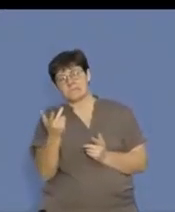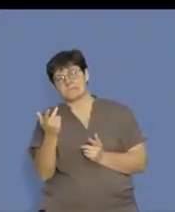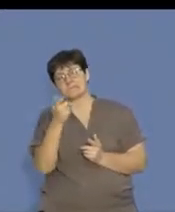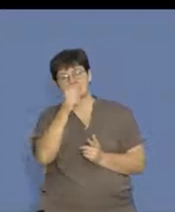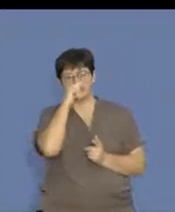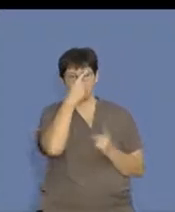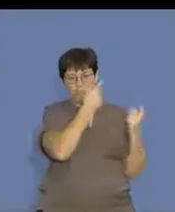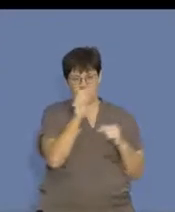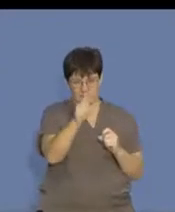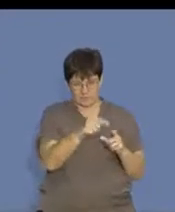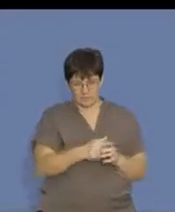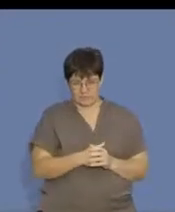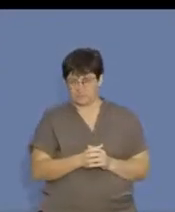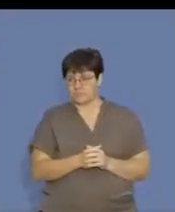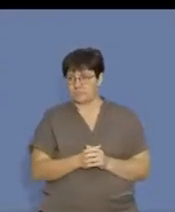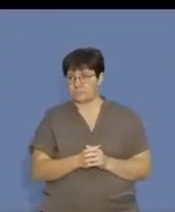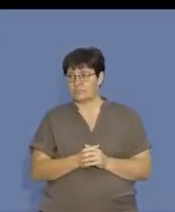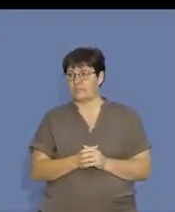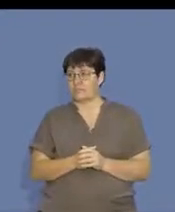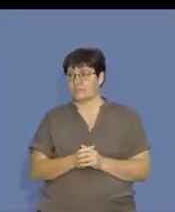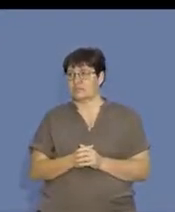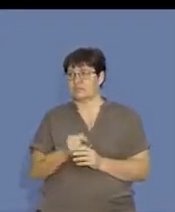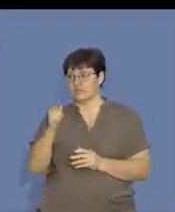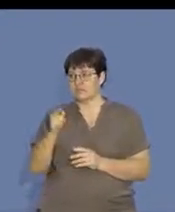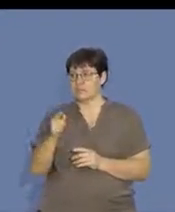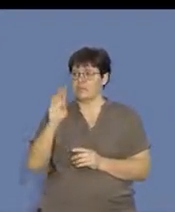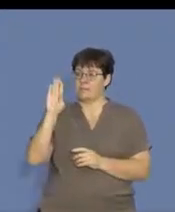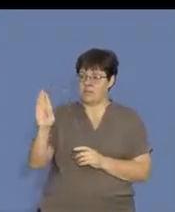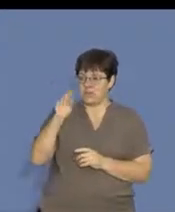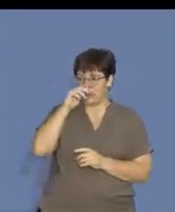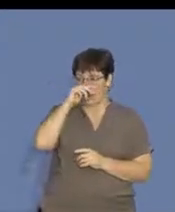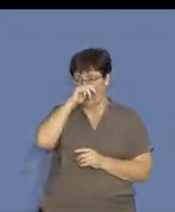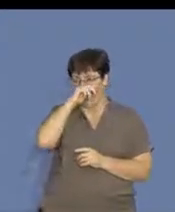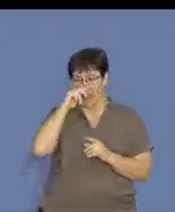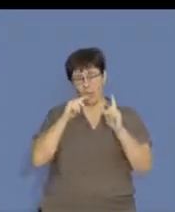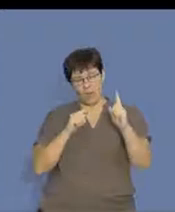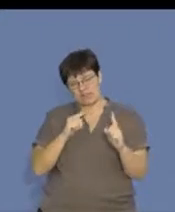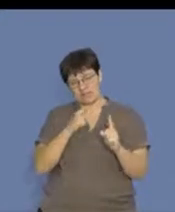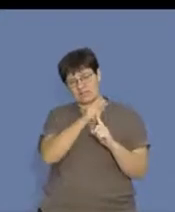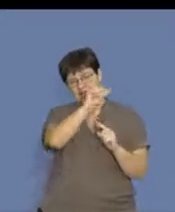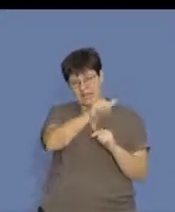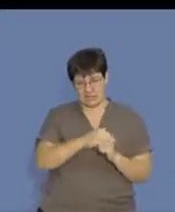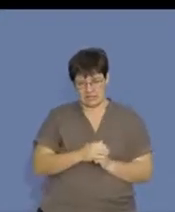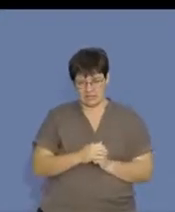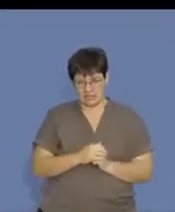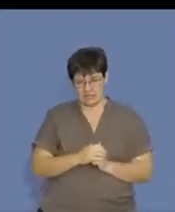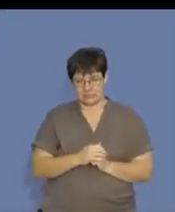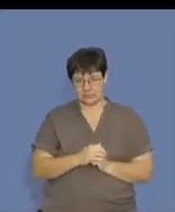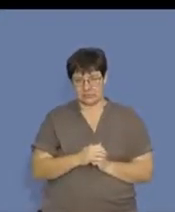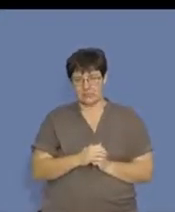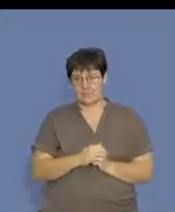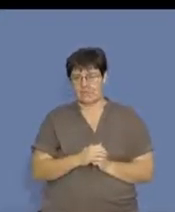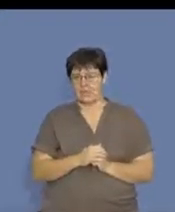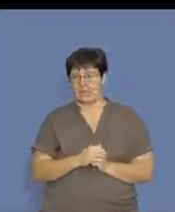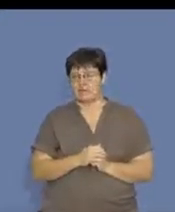in, which is something that you are going to do. The Y2, you can treat it as the B there. The ones, you can treat them as the